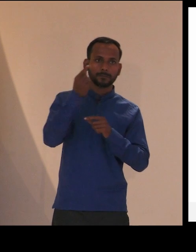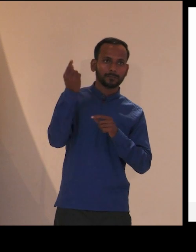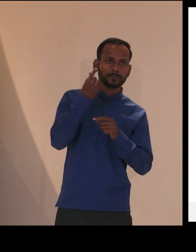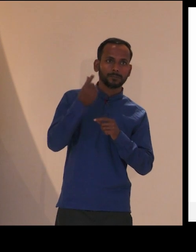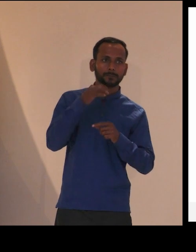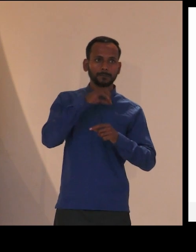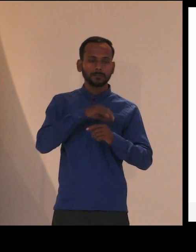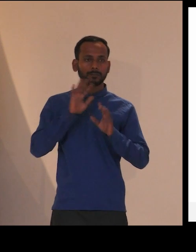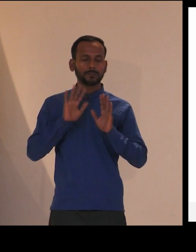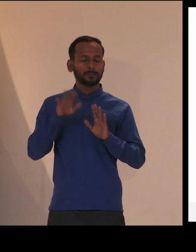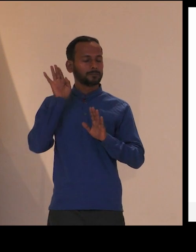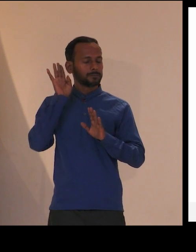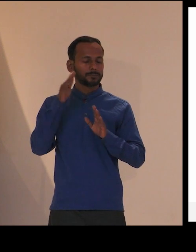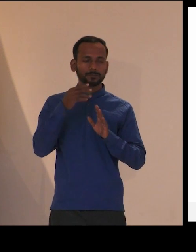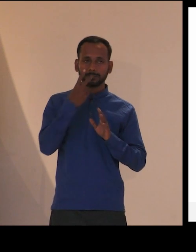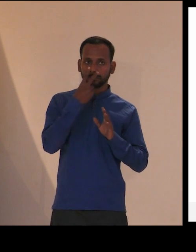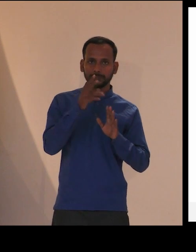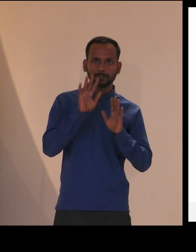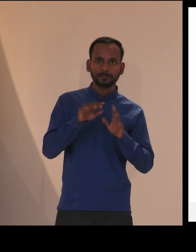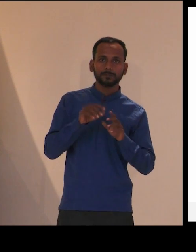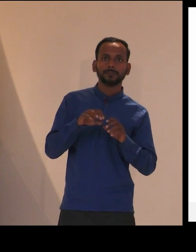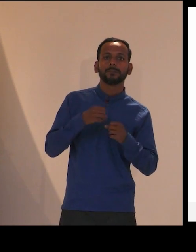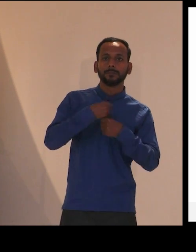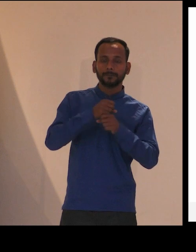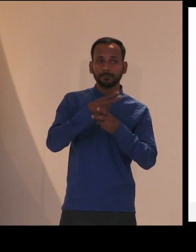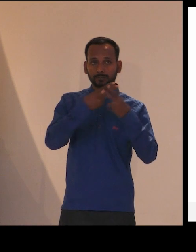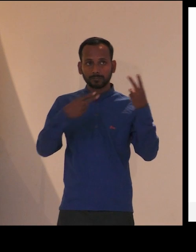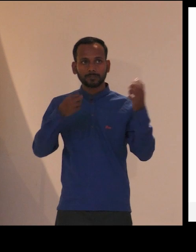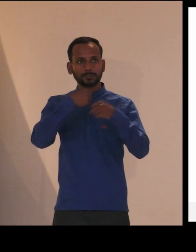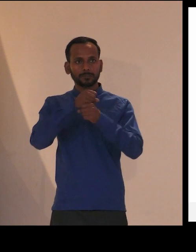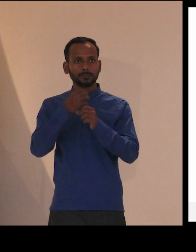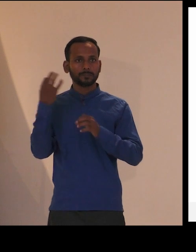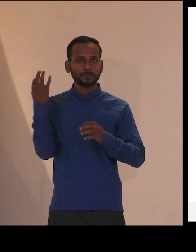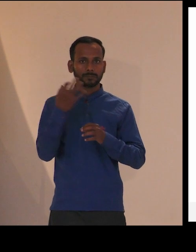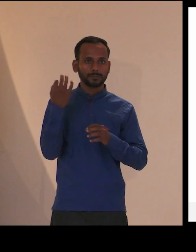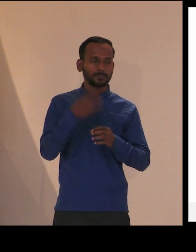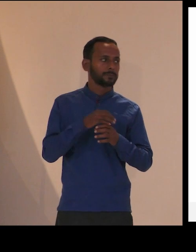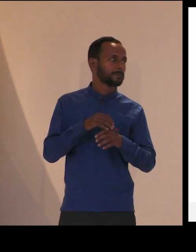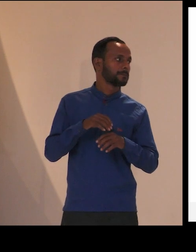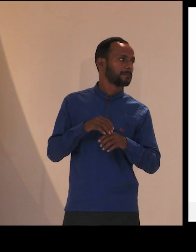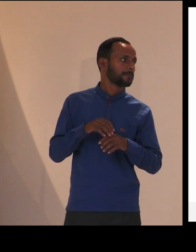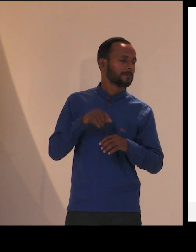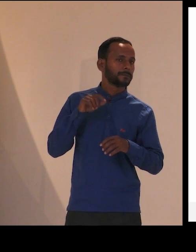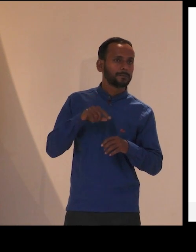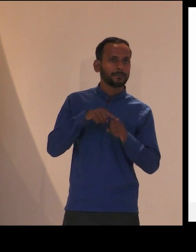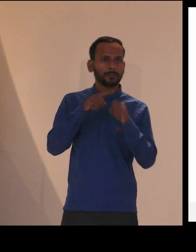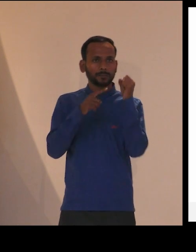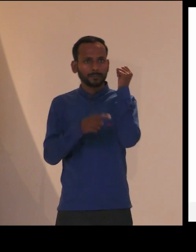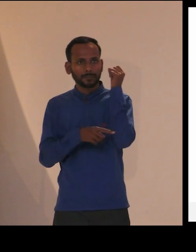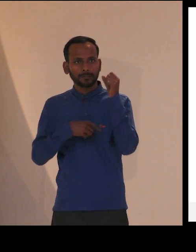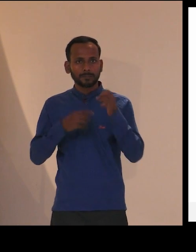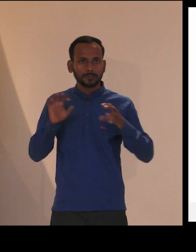furthering the cause of PARI and creating new story ideas for PARI. So I'll start